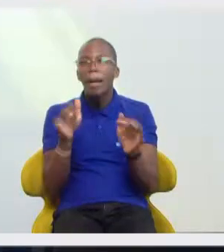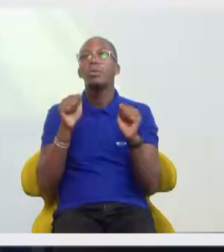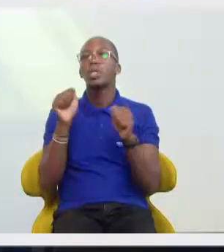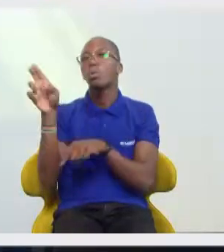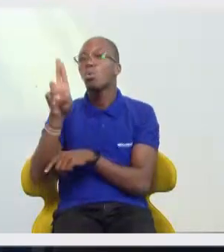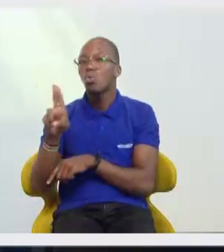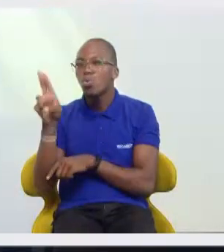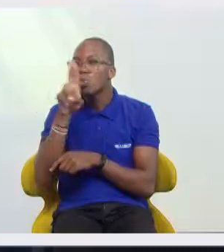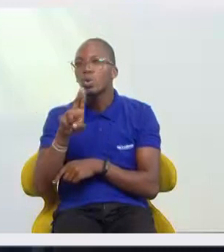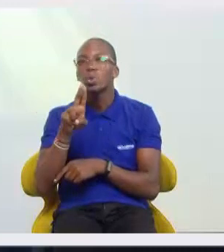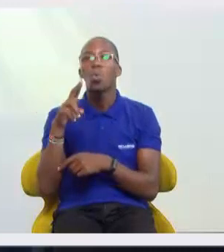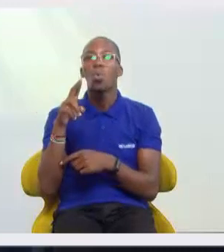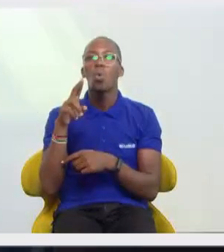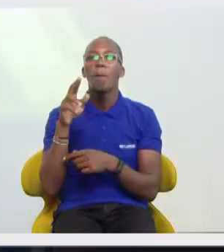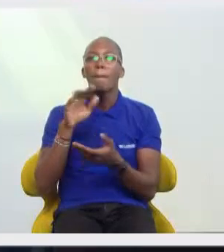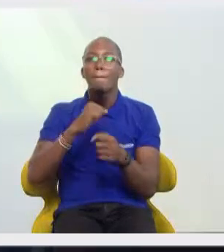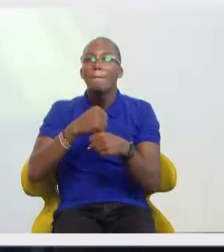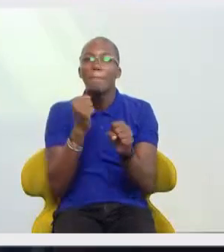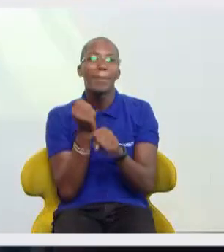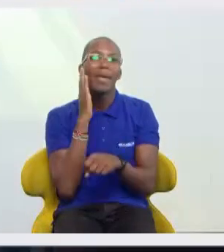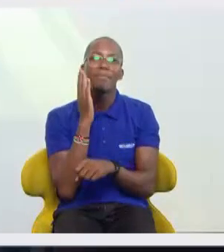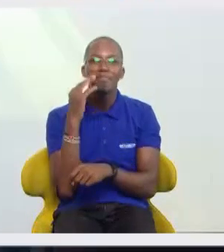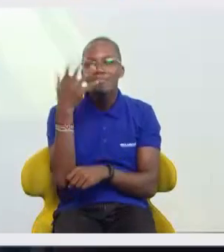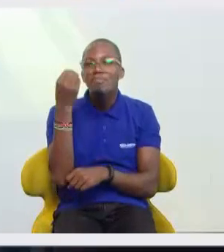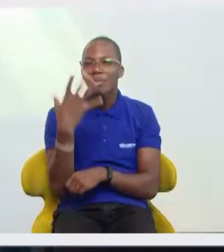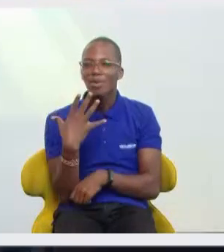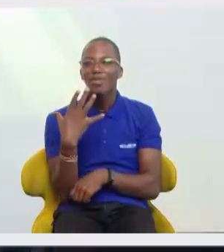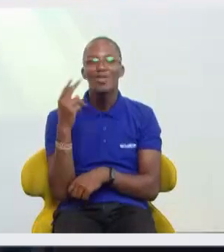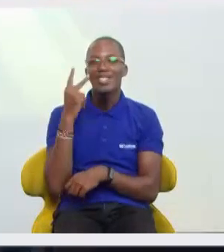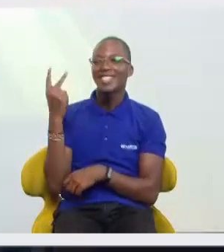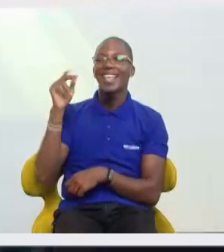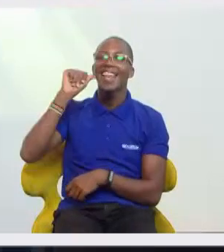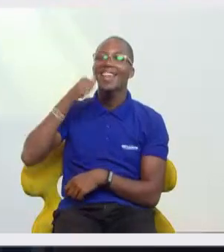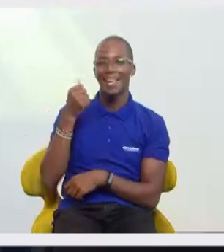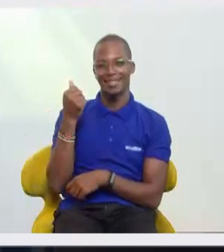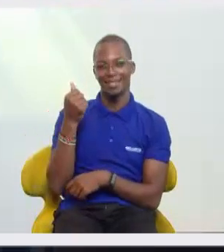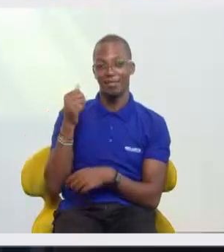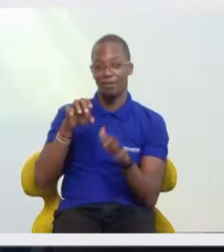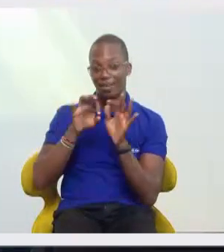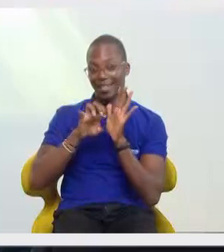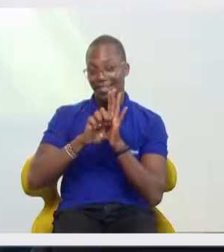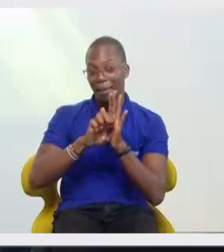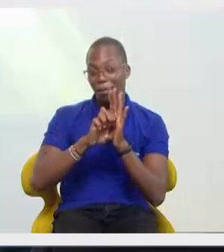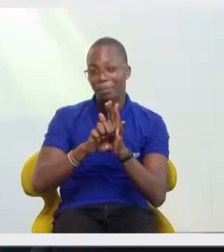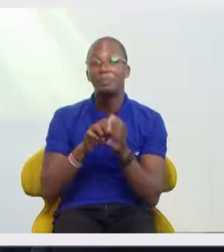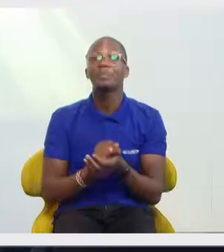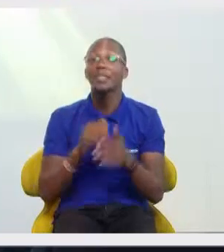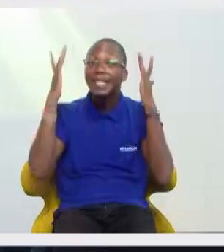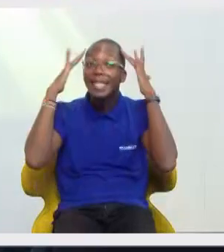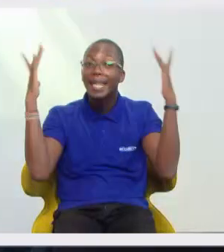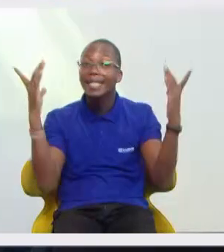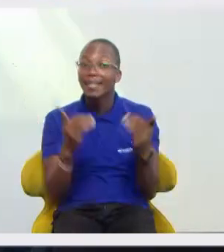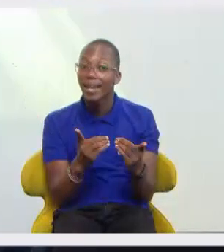to decorate the page so it can look nicely. So for example, you can decide